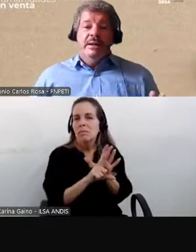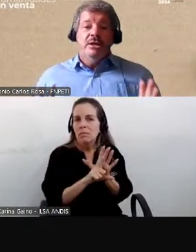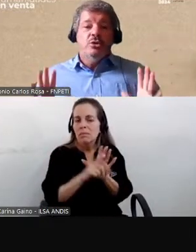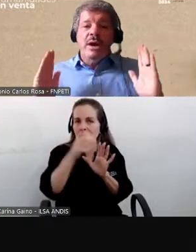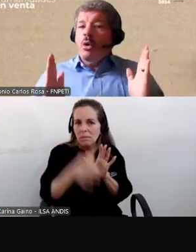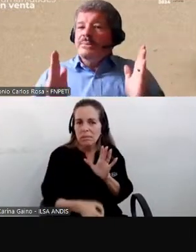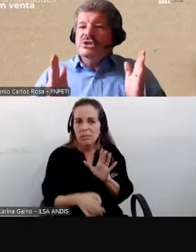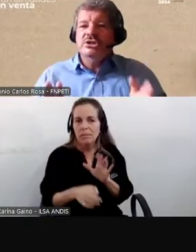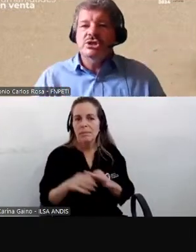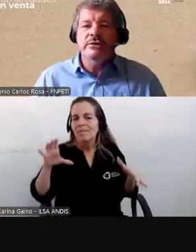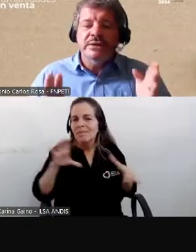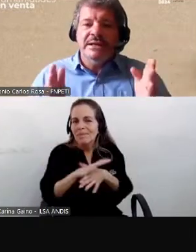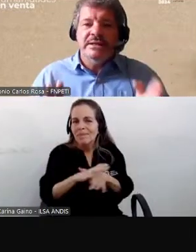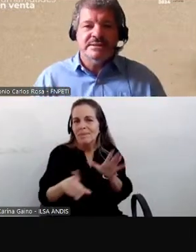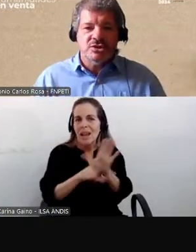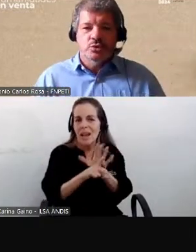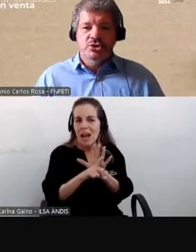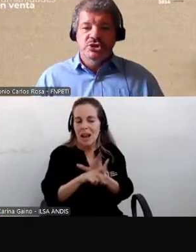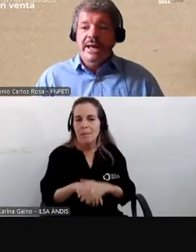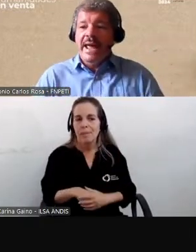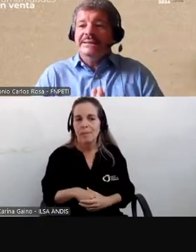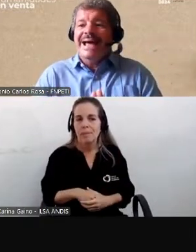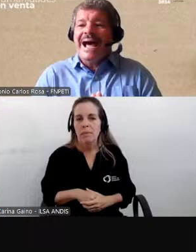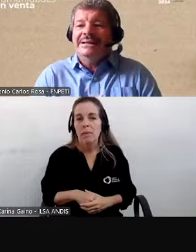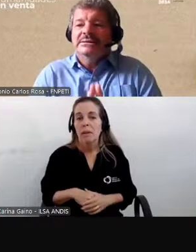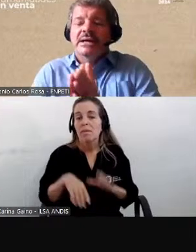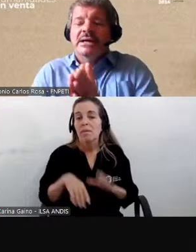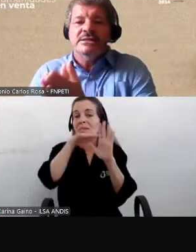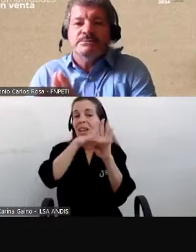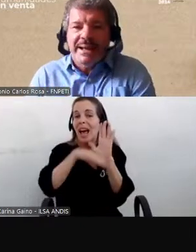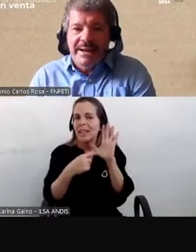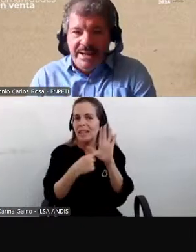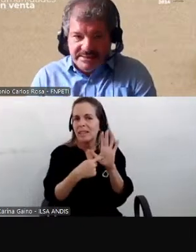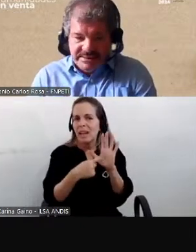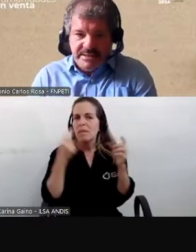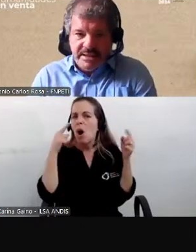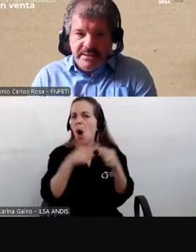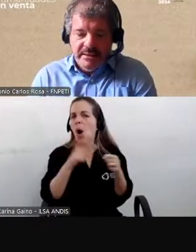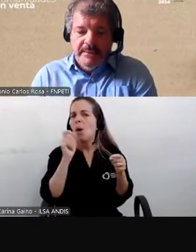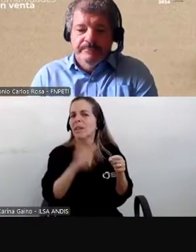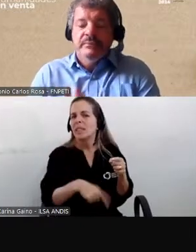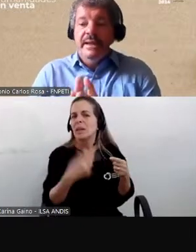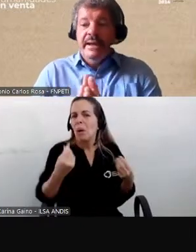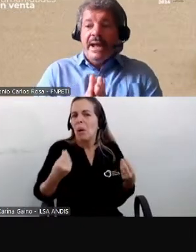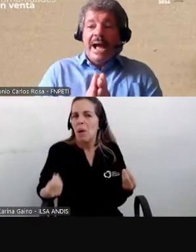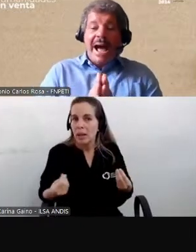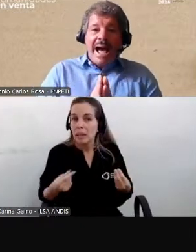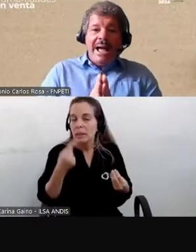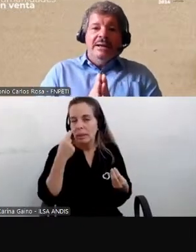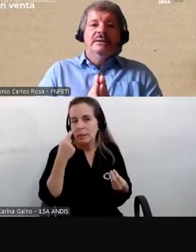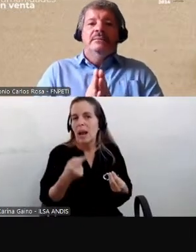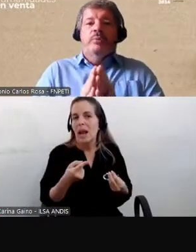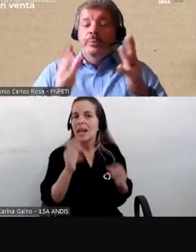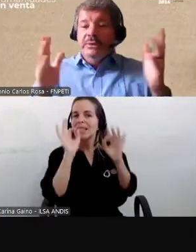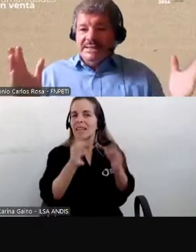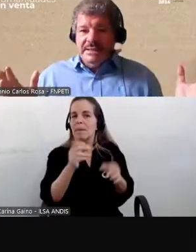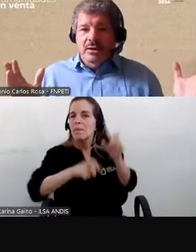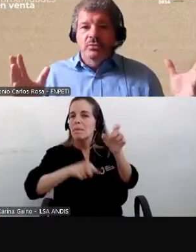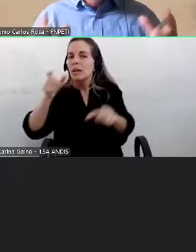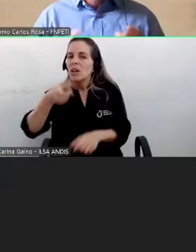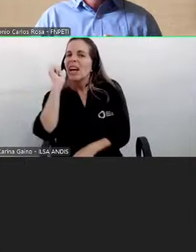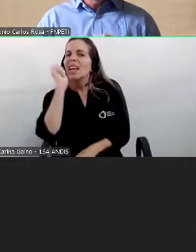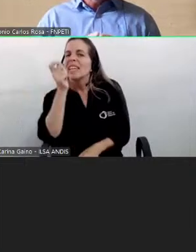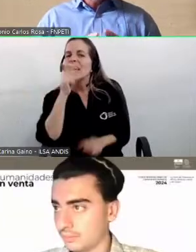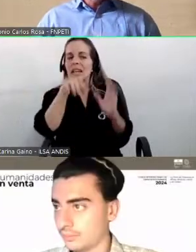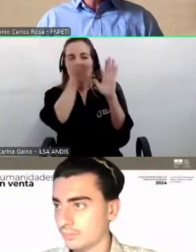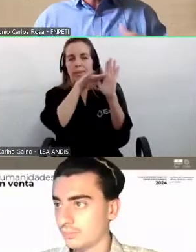passed by a resolution that is sort of below the level or legal status of a law. And this